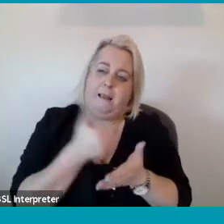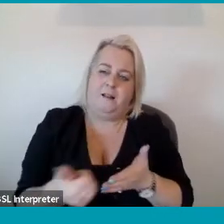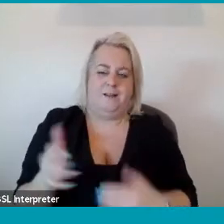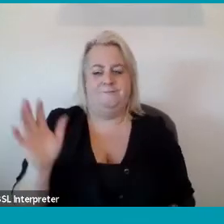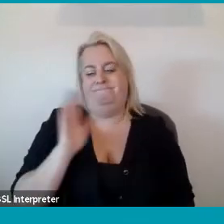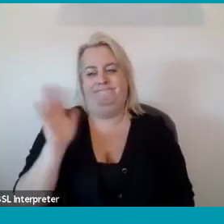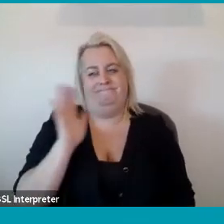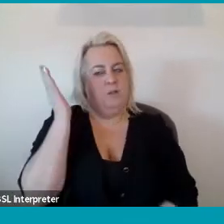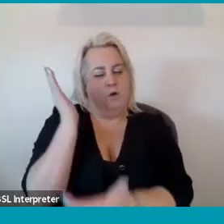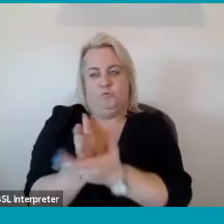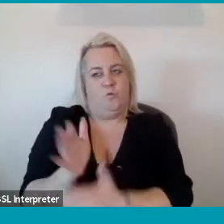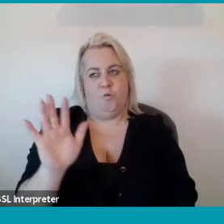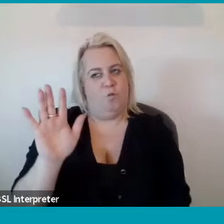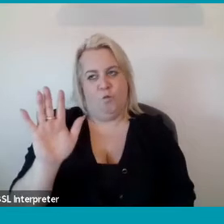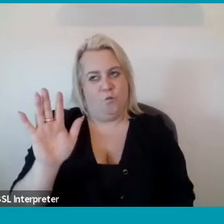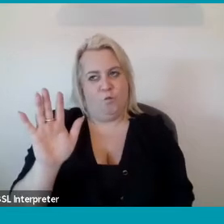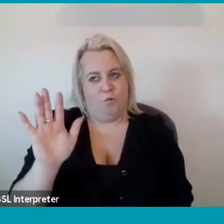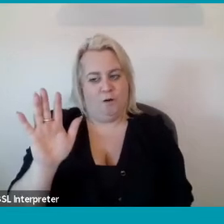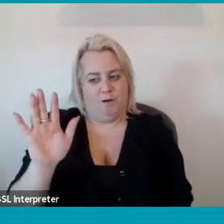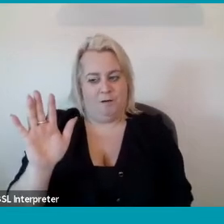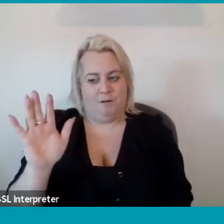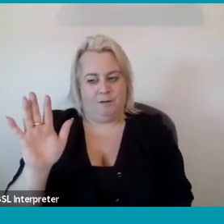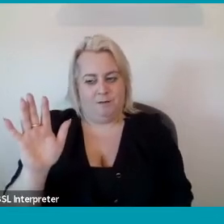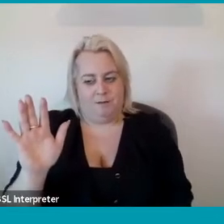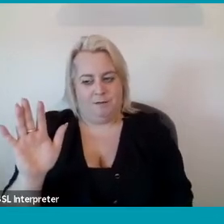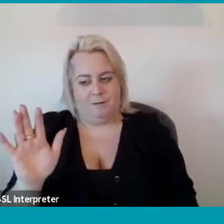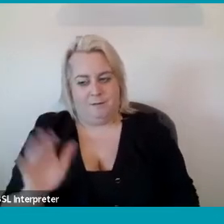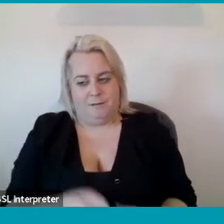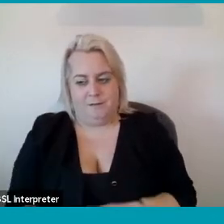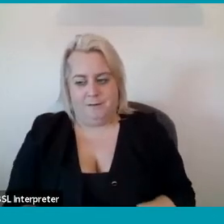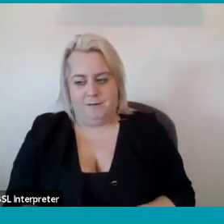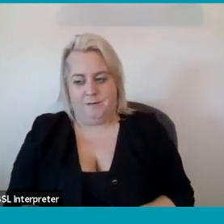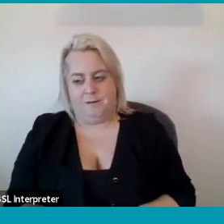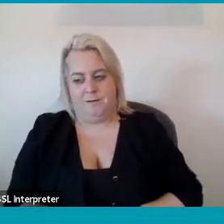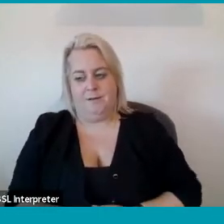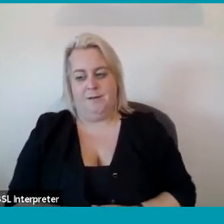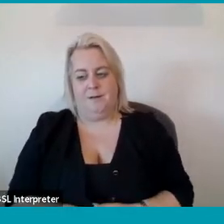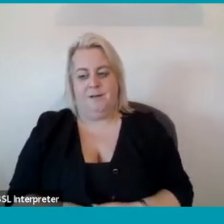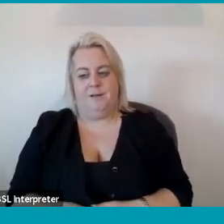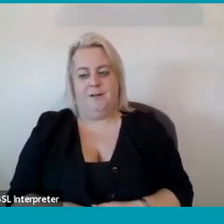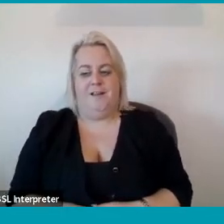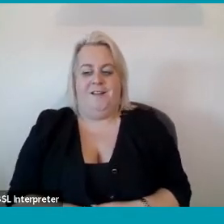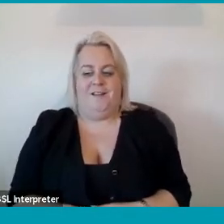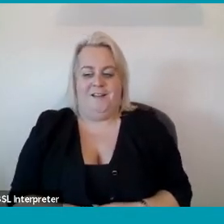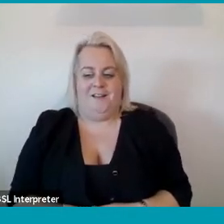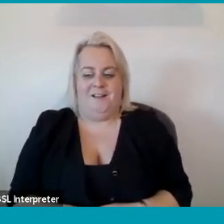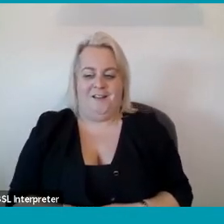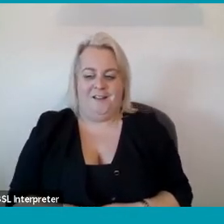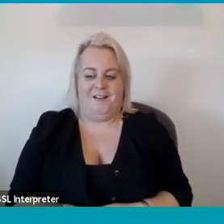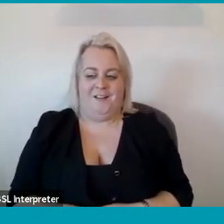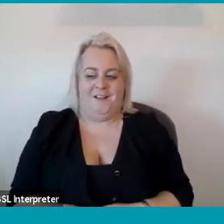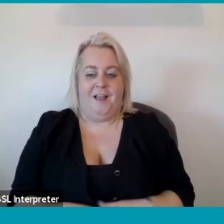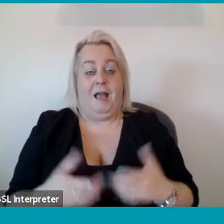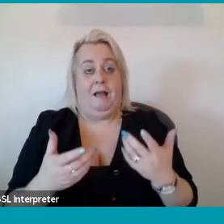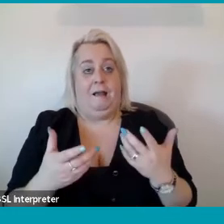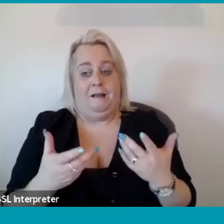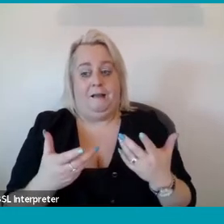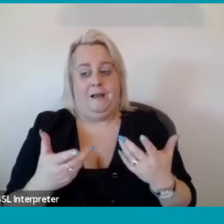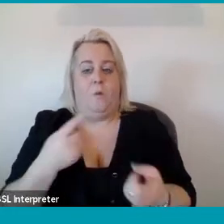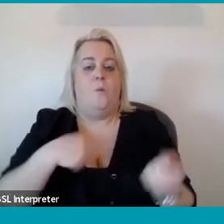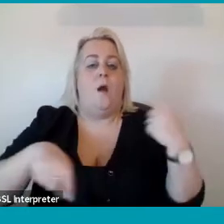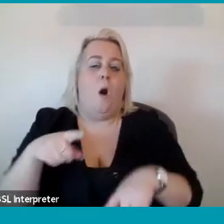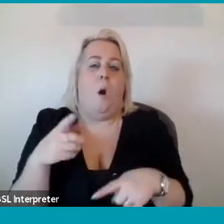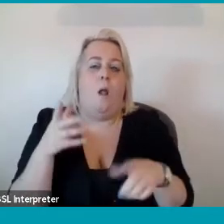reality. Although I'd hate you to say to a disabled employee who did go off sick, but we were told you didn't go off sick because, of course, we're all human